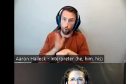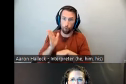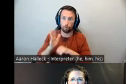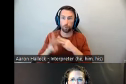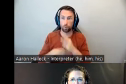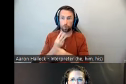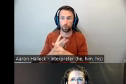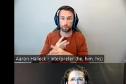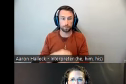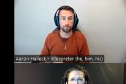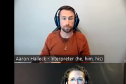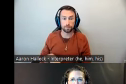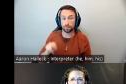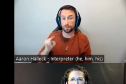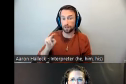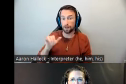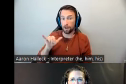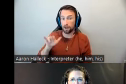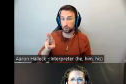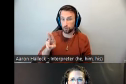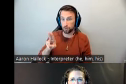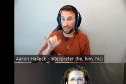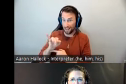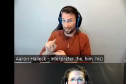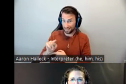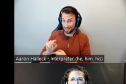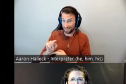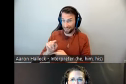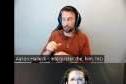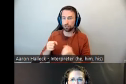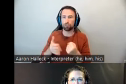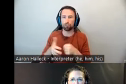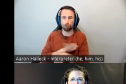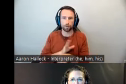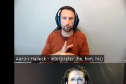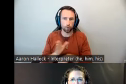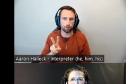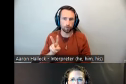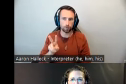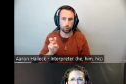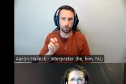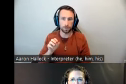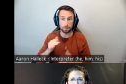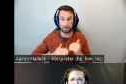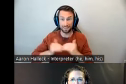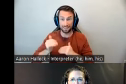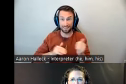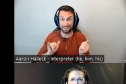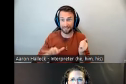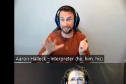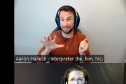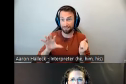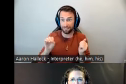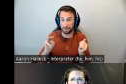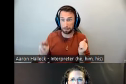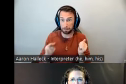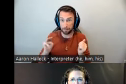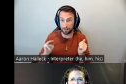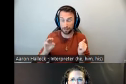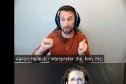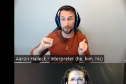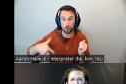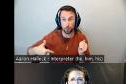manages infrastructure in 200 buildings, which covers about 15 million square feet of leased or owned space